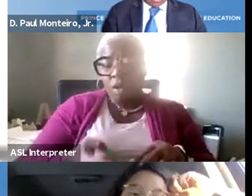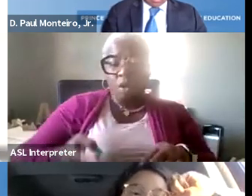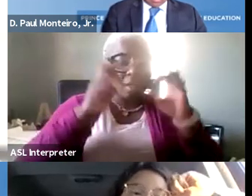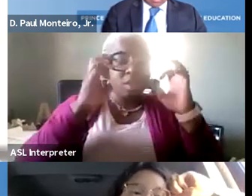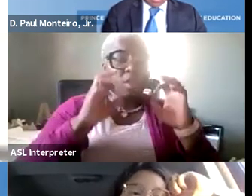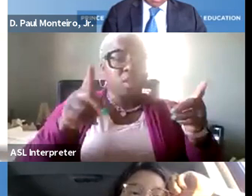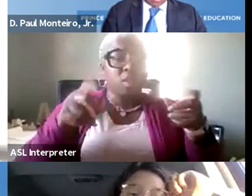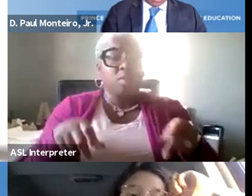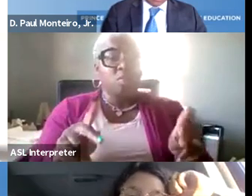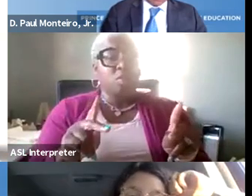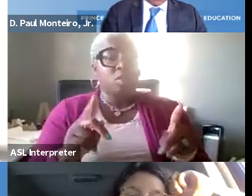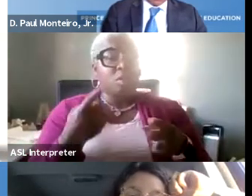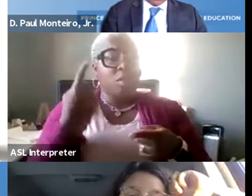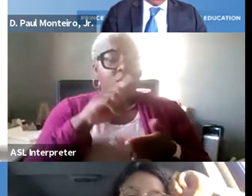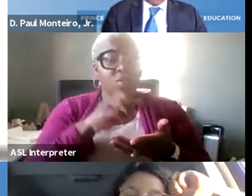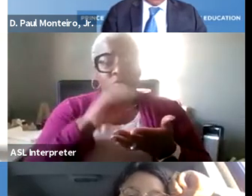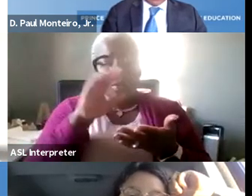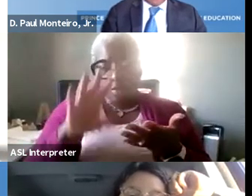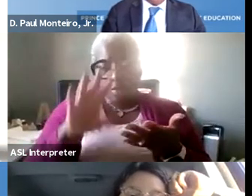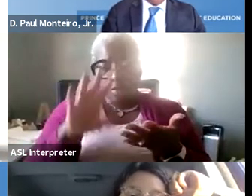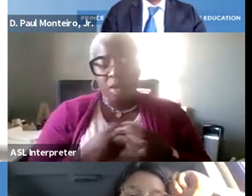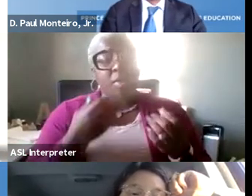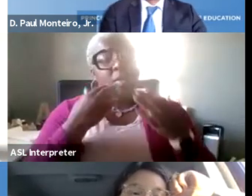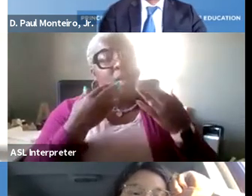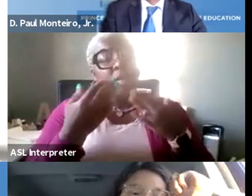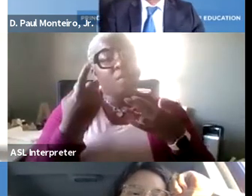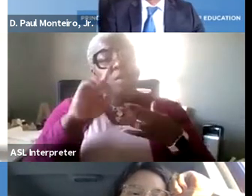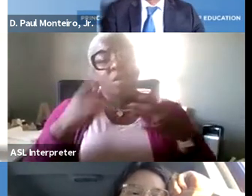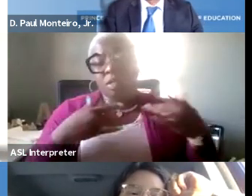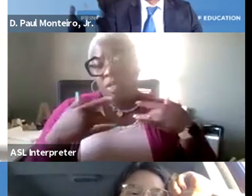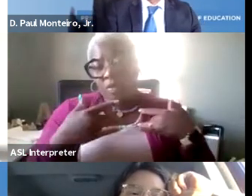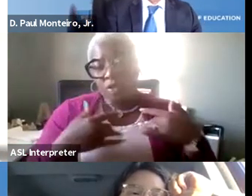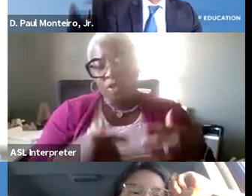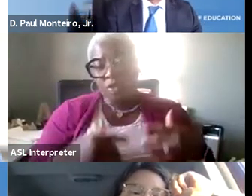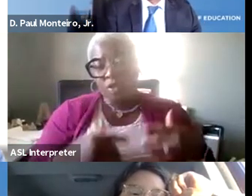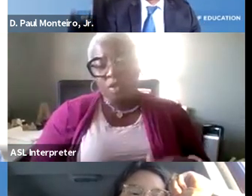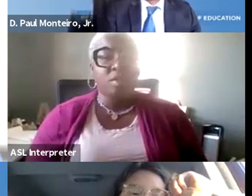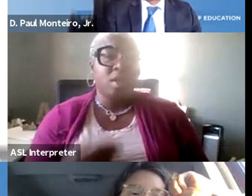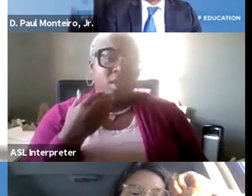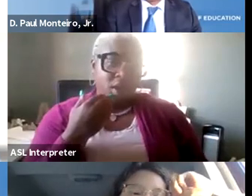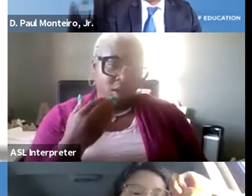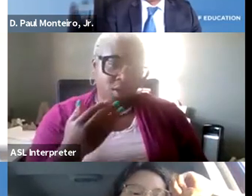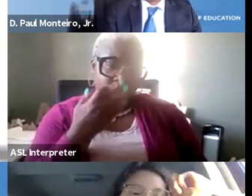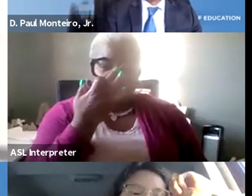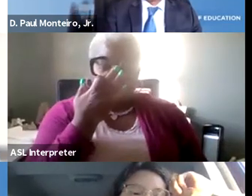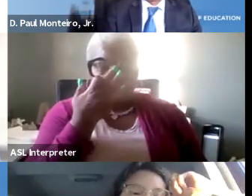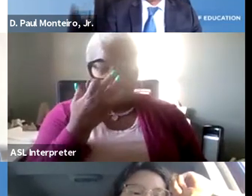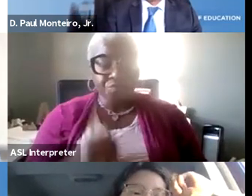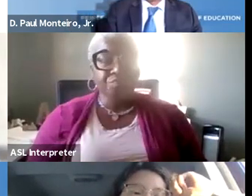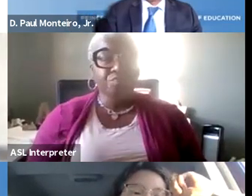educational opportunities for these students. Many thanks for your consideration. Thank you, Ms.